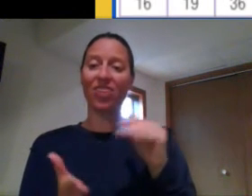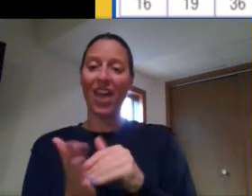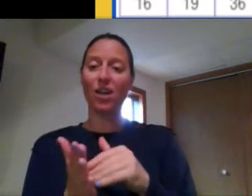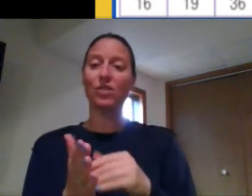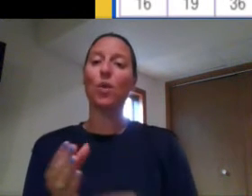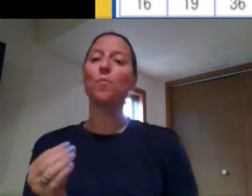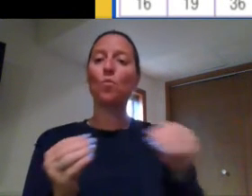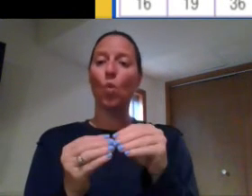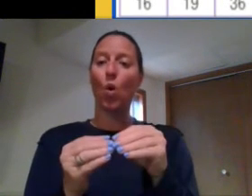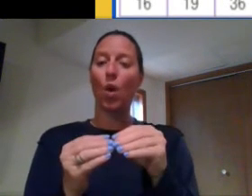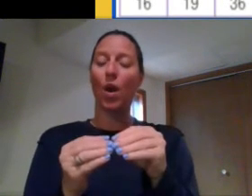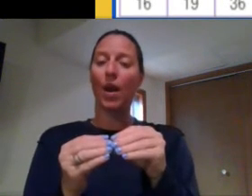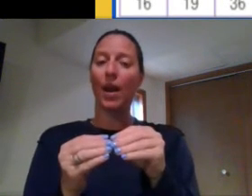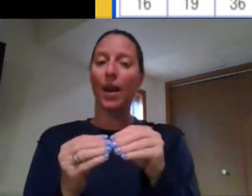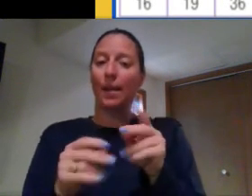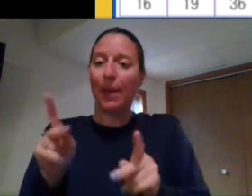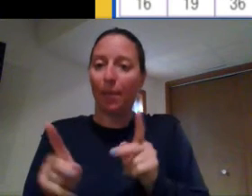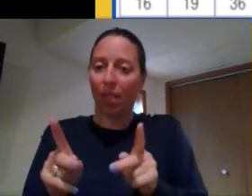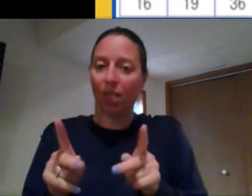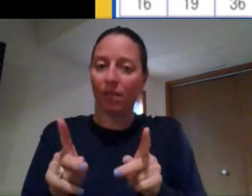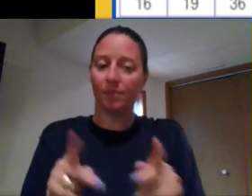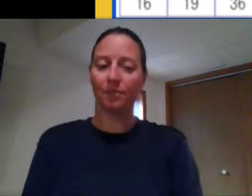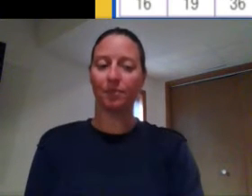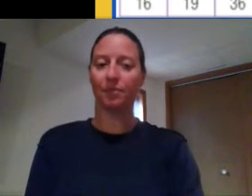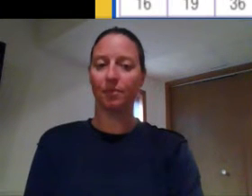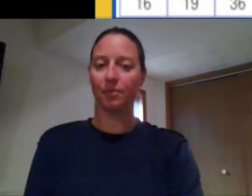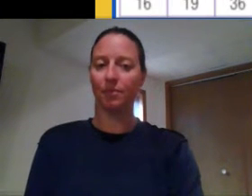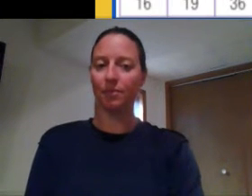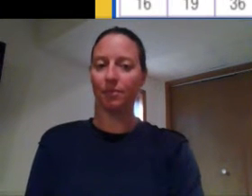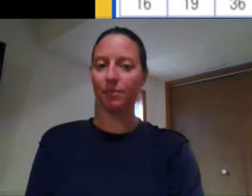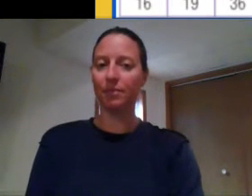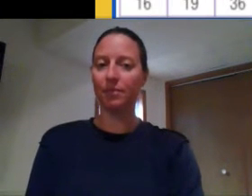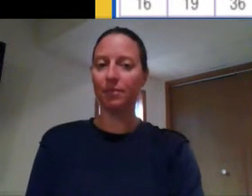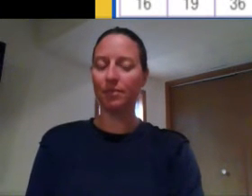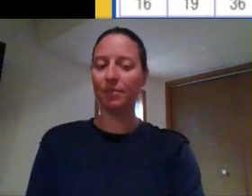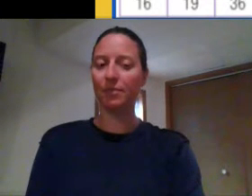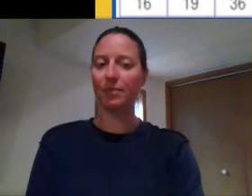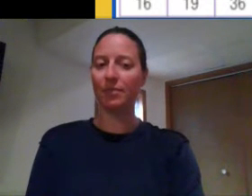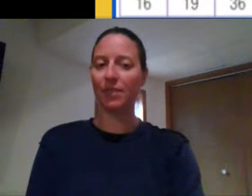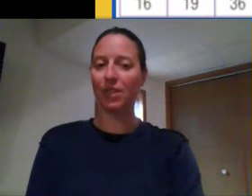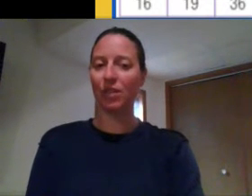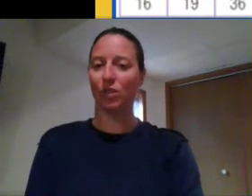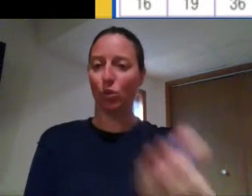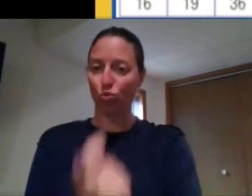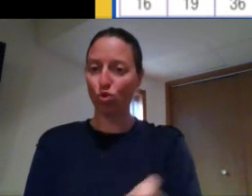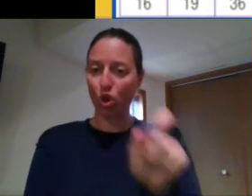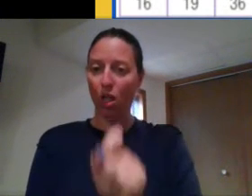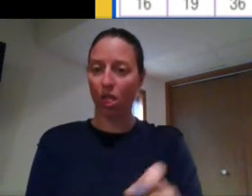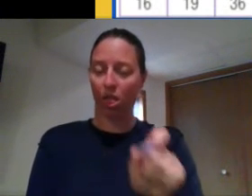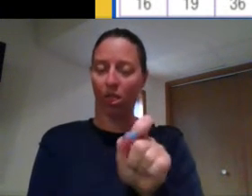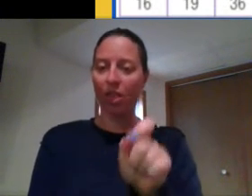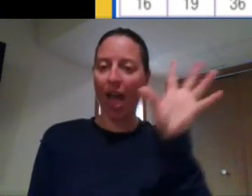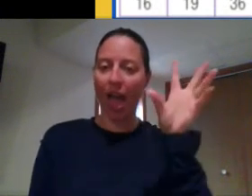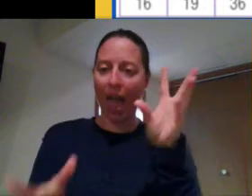25,000 or more participants. So you need to circle those, add those